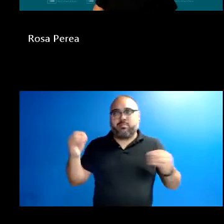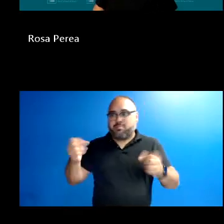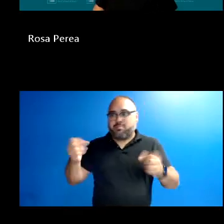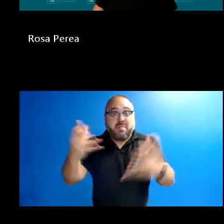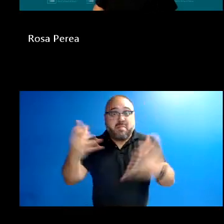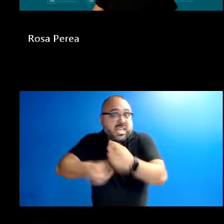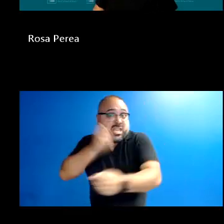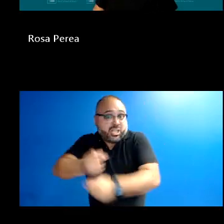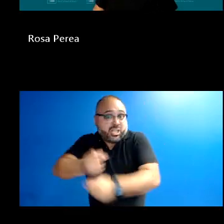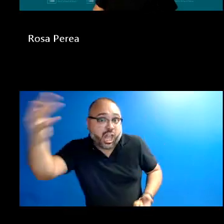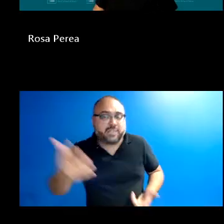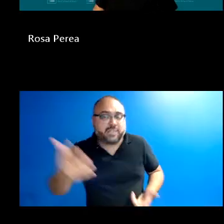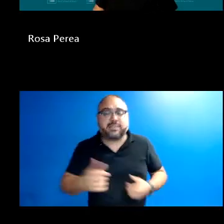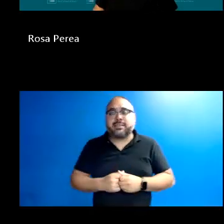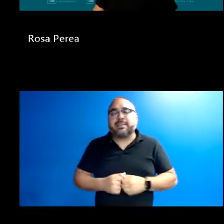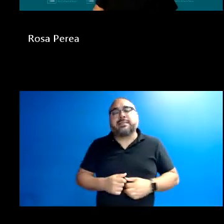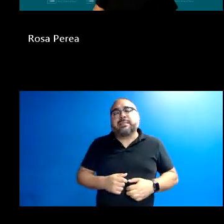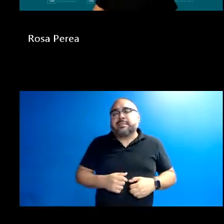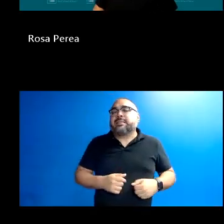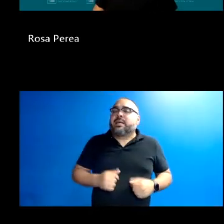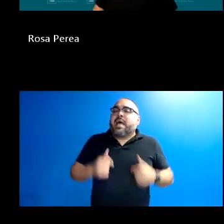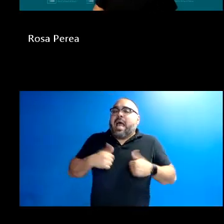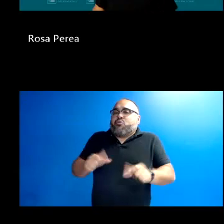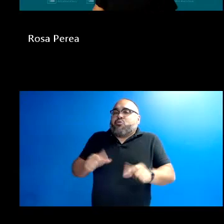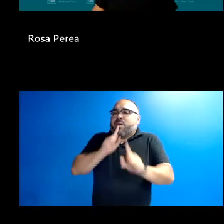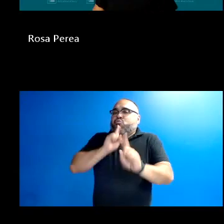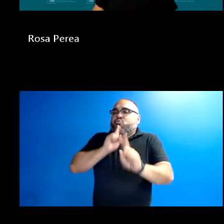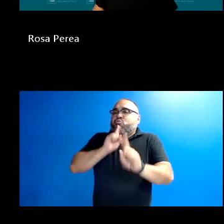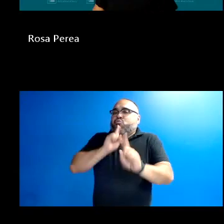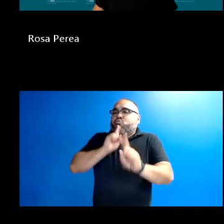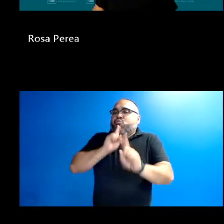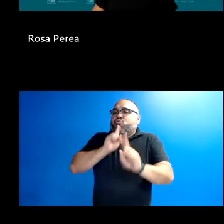Yeah, I tried to answer this in the prior question too, or touched on it.